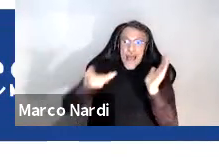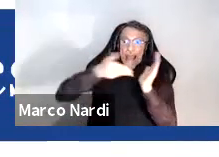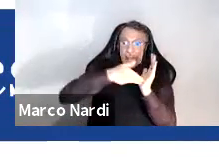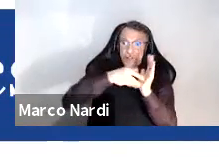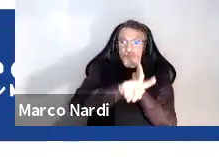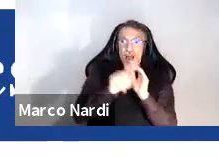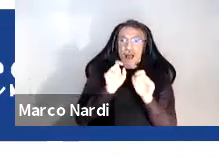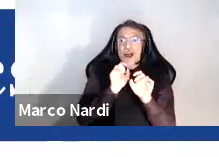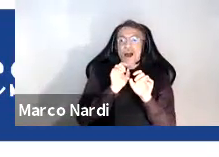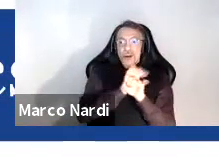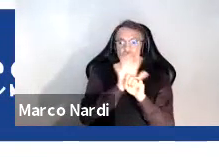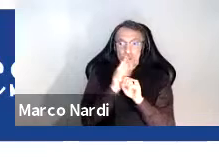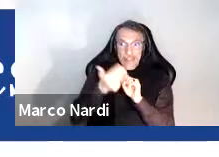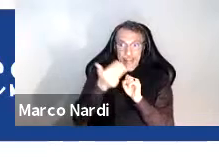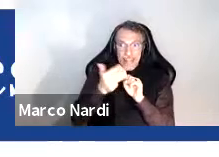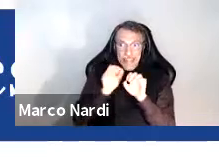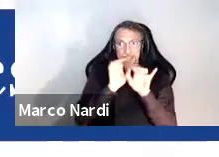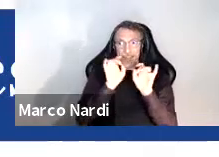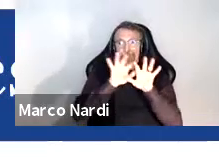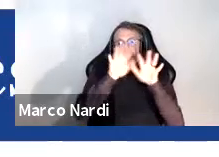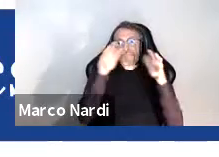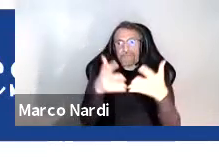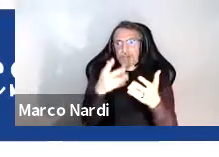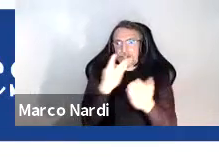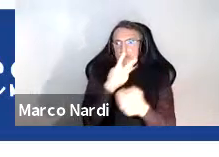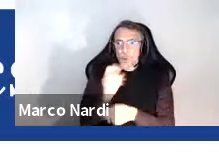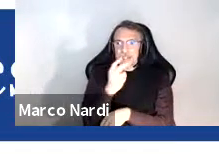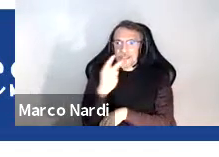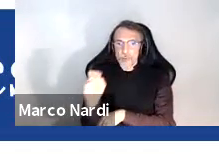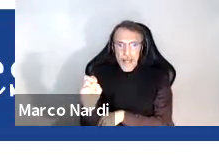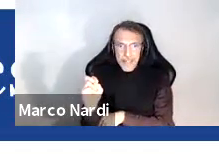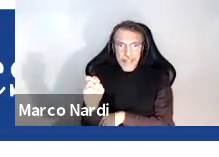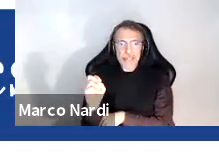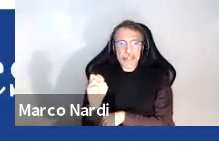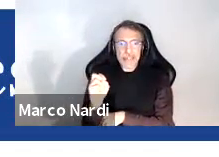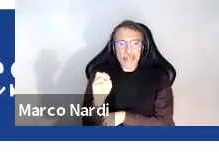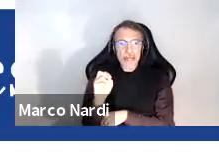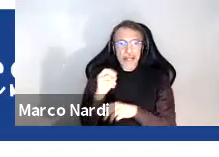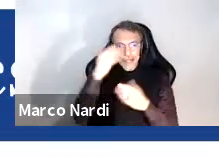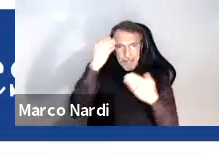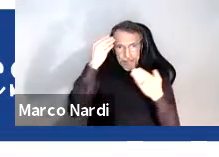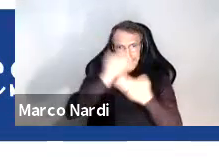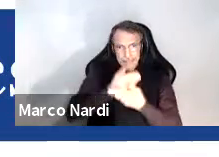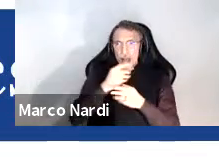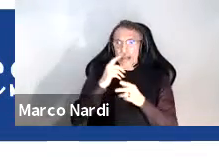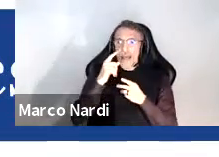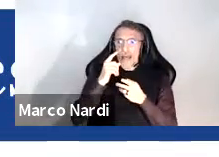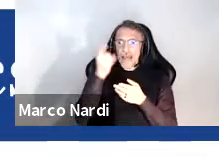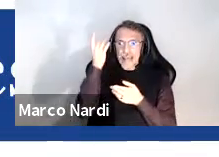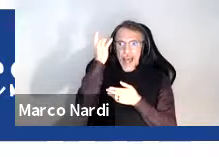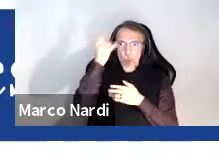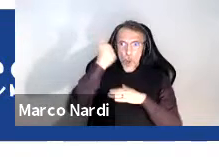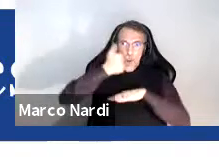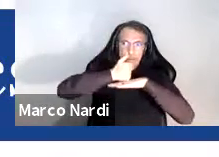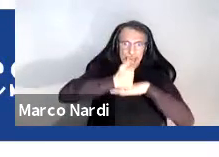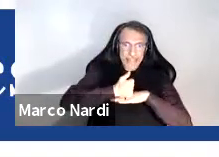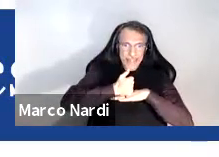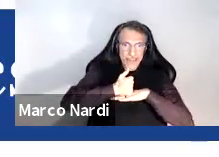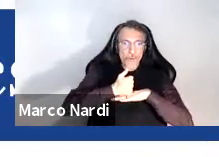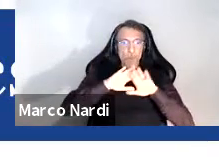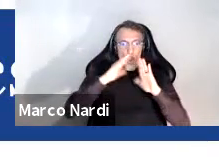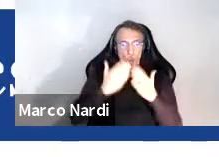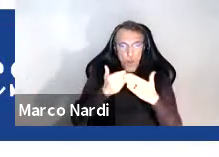on new poor in 2020. And this dark yellow lines, this is the baseline scenario for the World